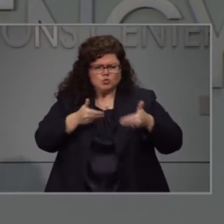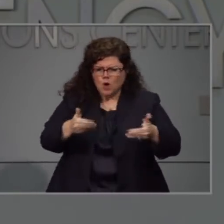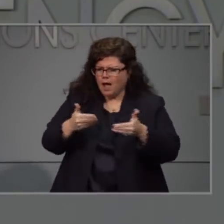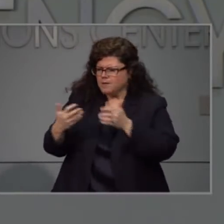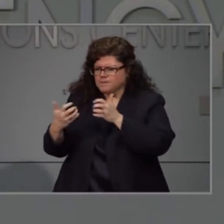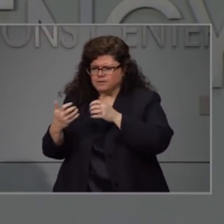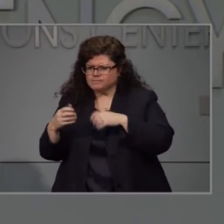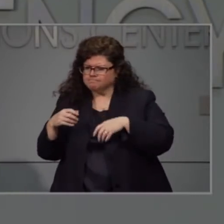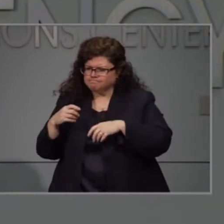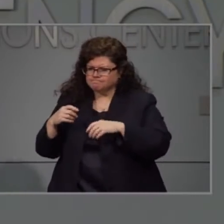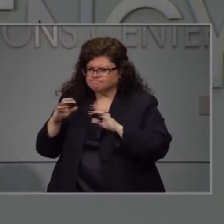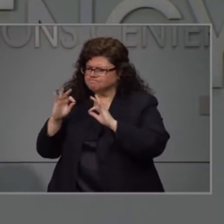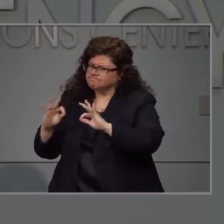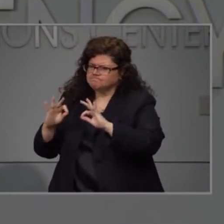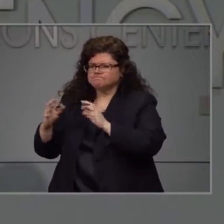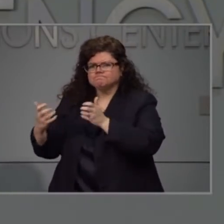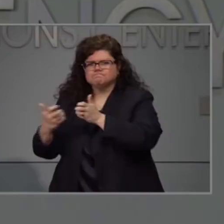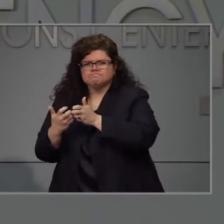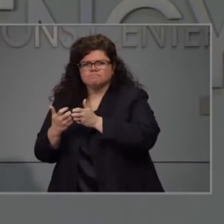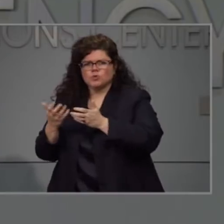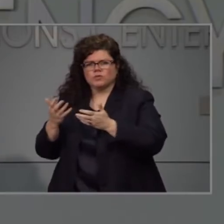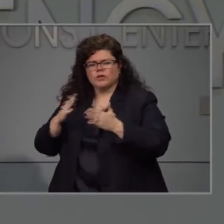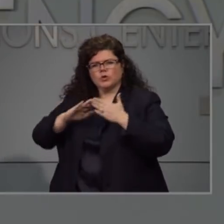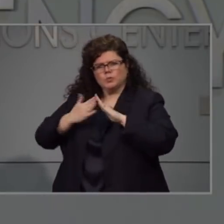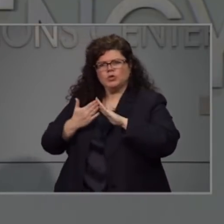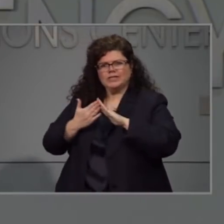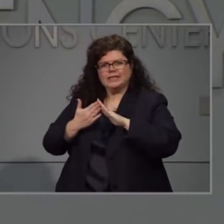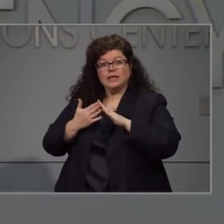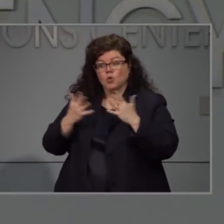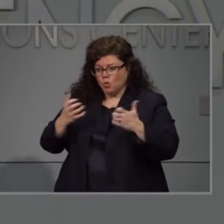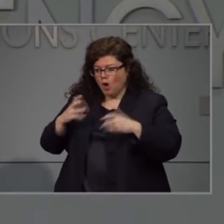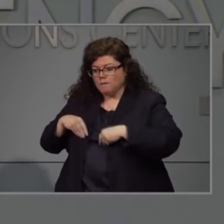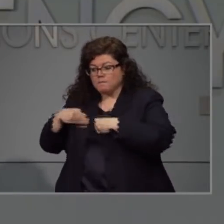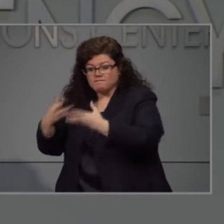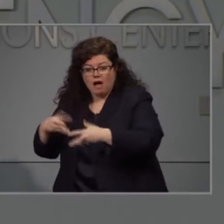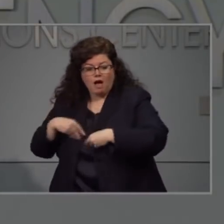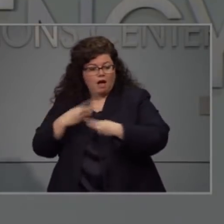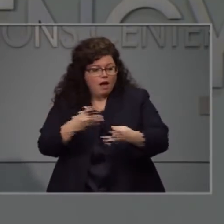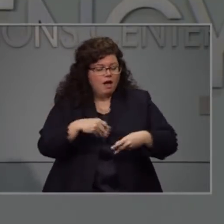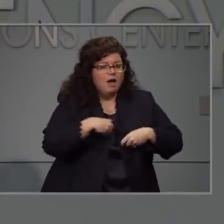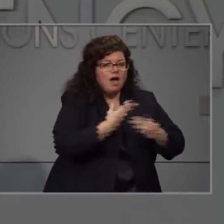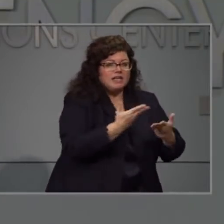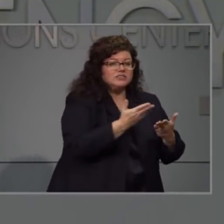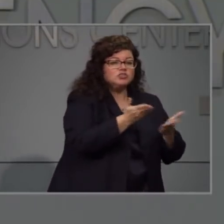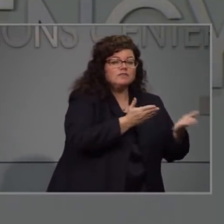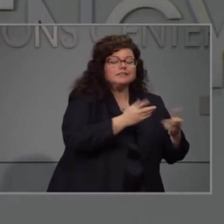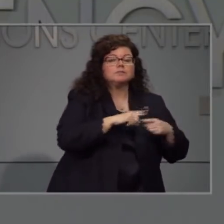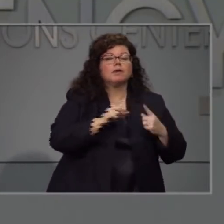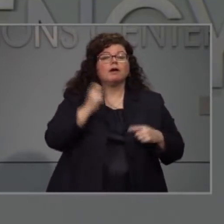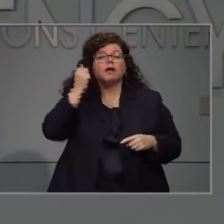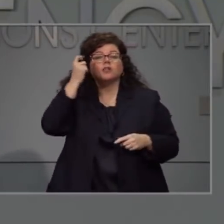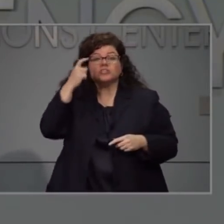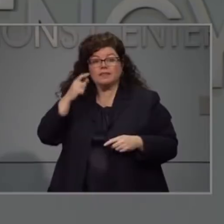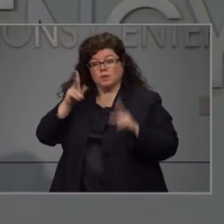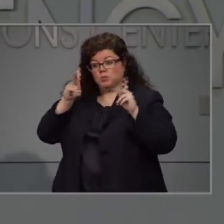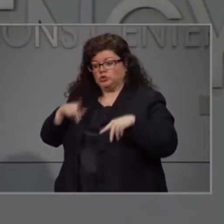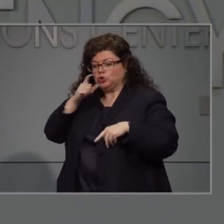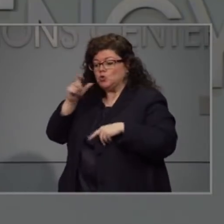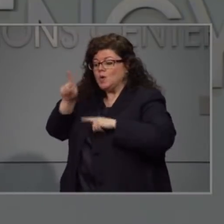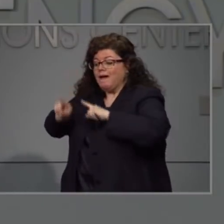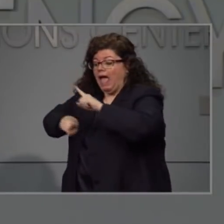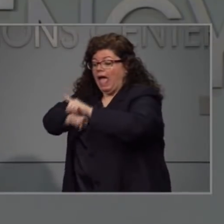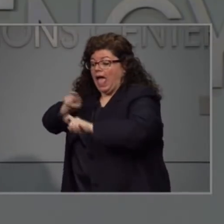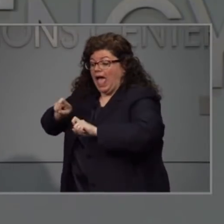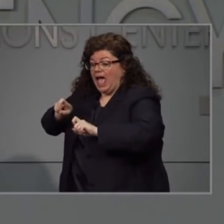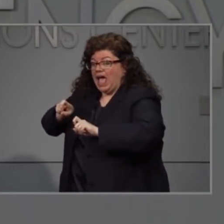the communities not only get the services they need in terms of contact tracing, but it's a trusted source of that service. So that's